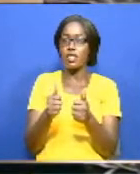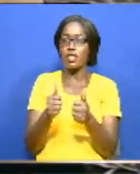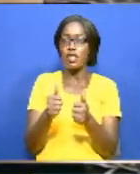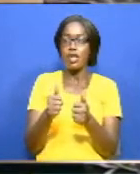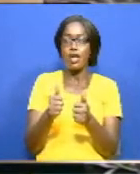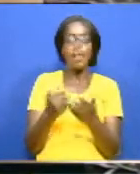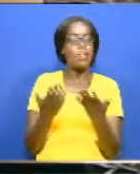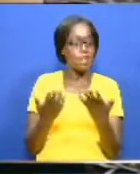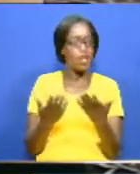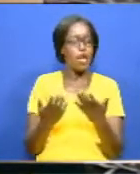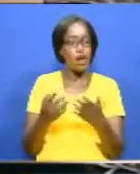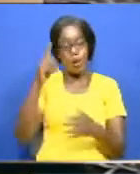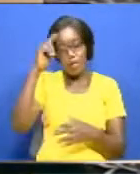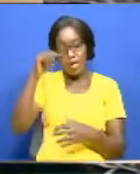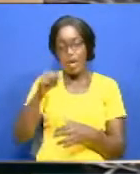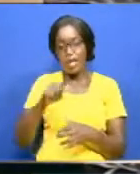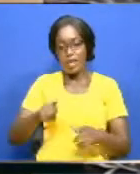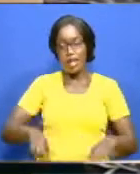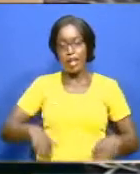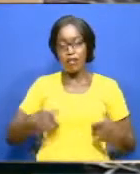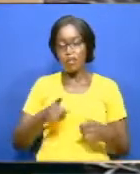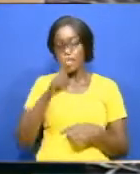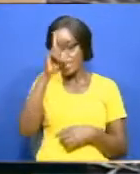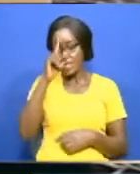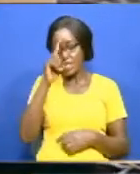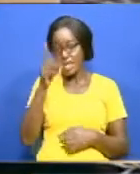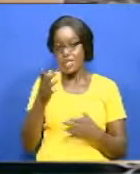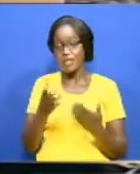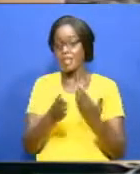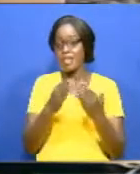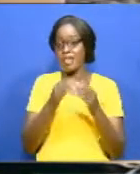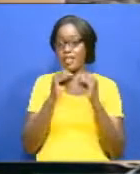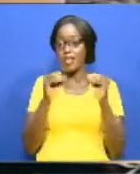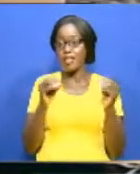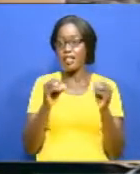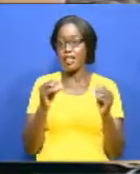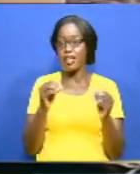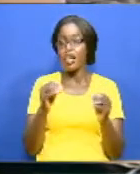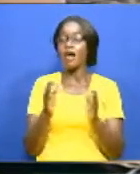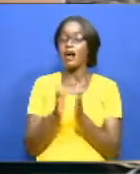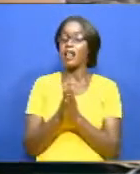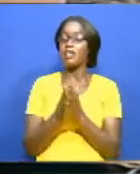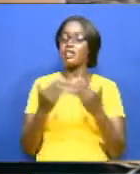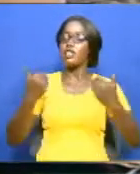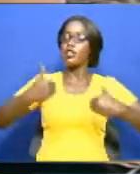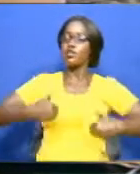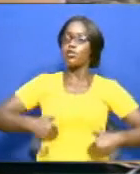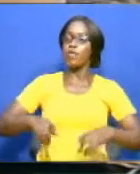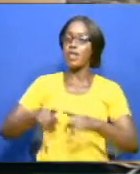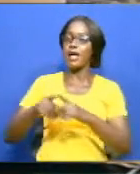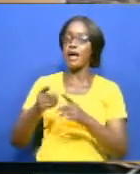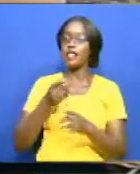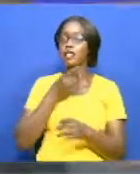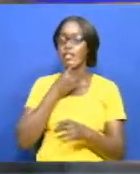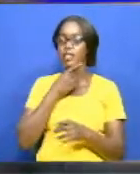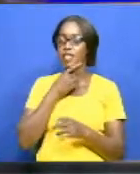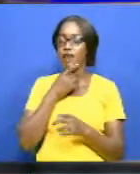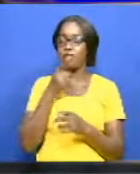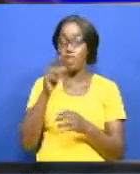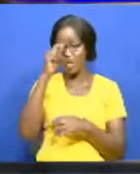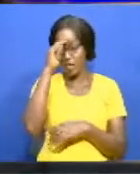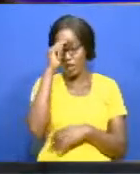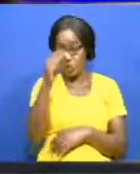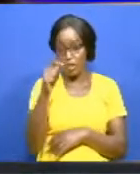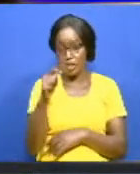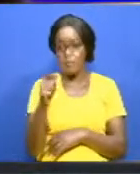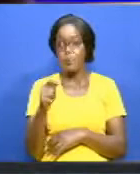black lives have not been taken seriously as being fully human and deserving of dignity. Biden